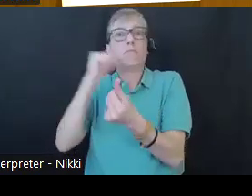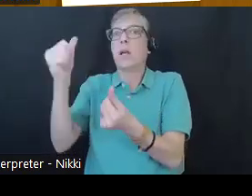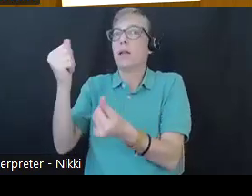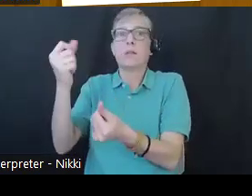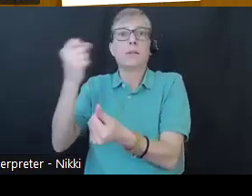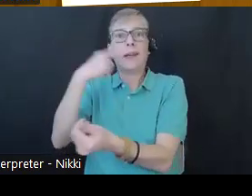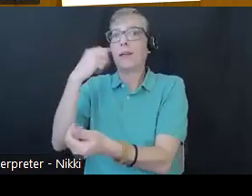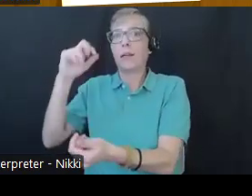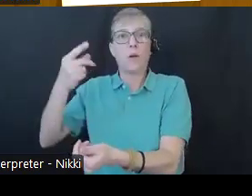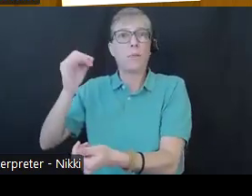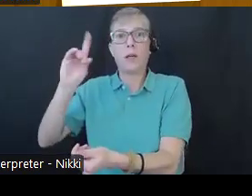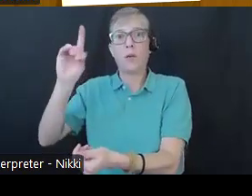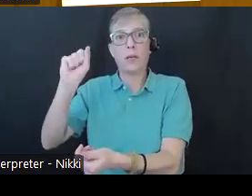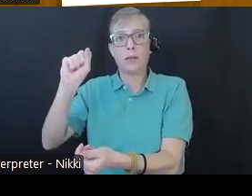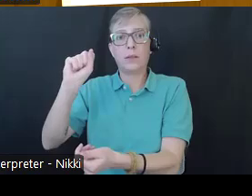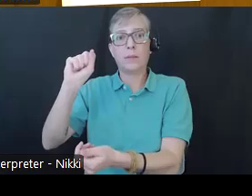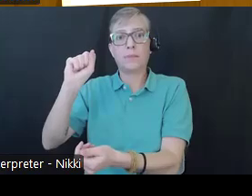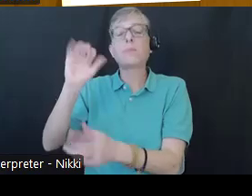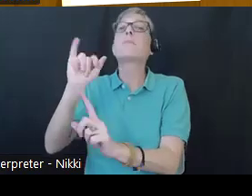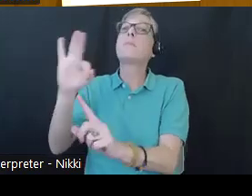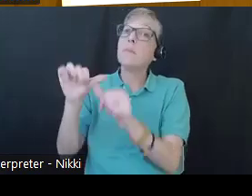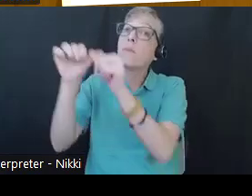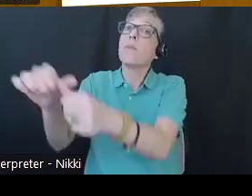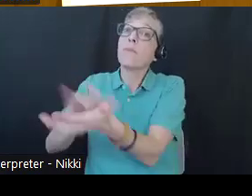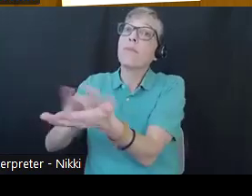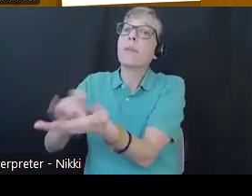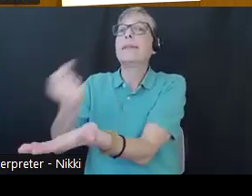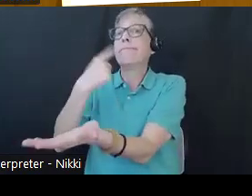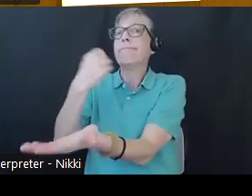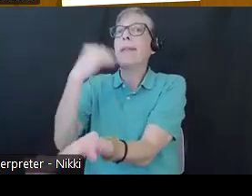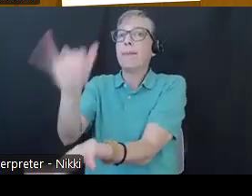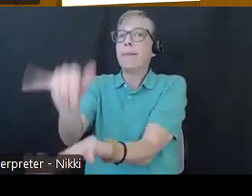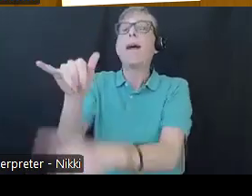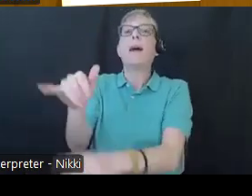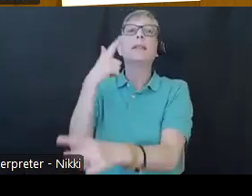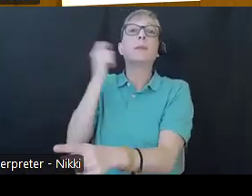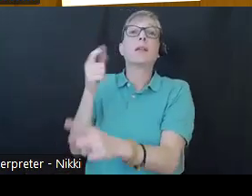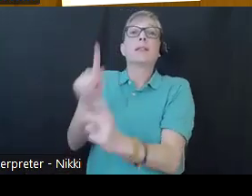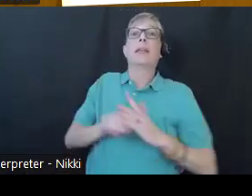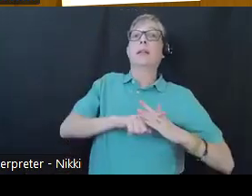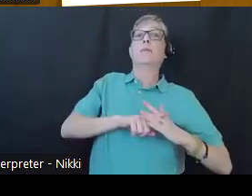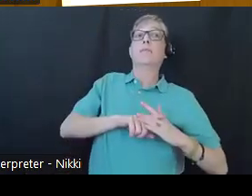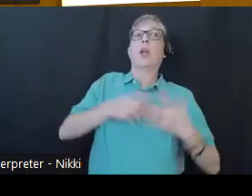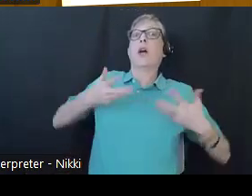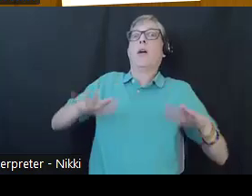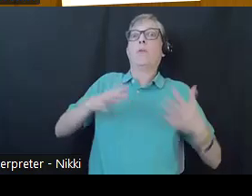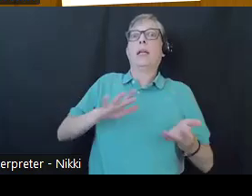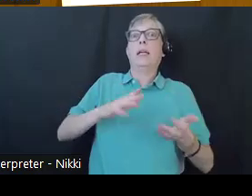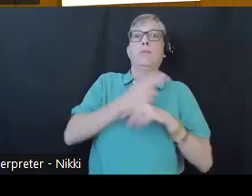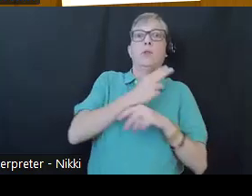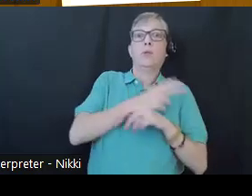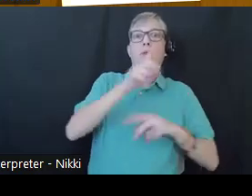already. So they came in with a burn, already on methadone maintenance, or already had an addiction to